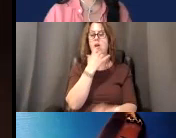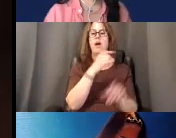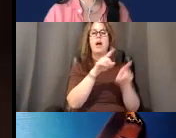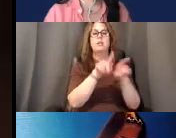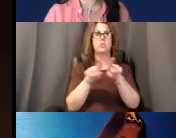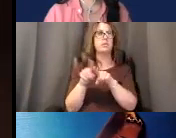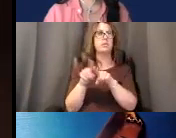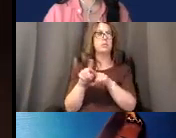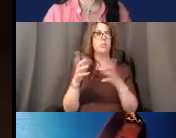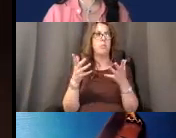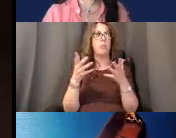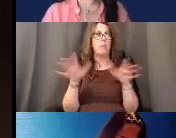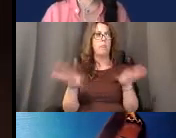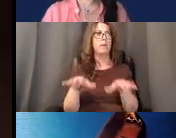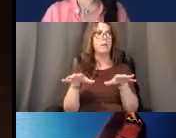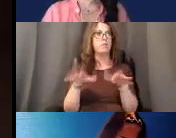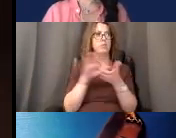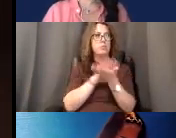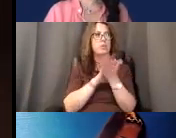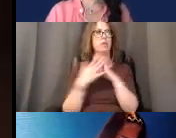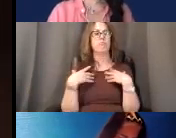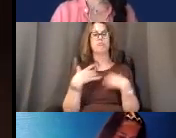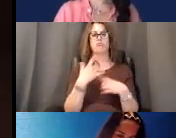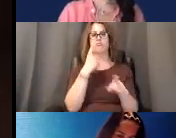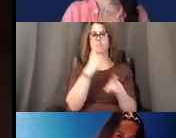that. And then our last